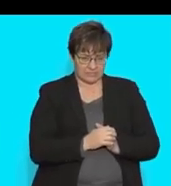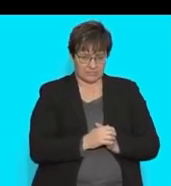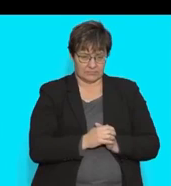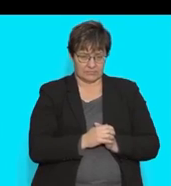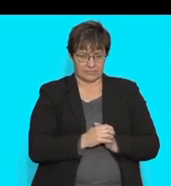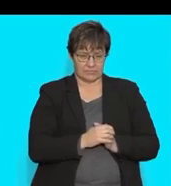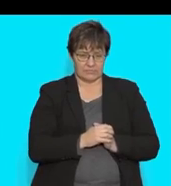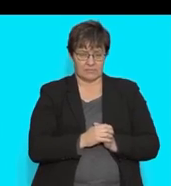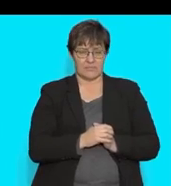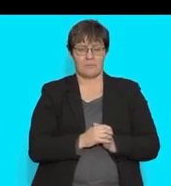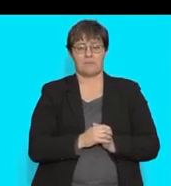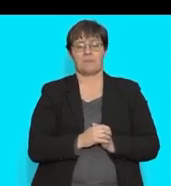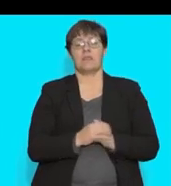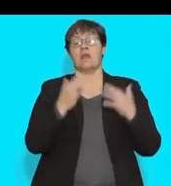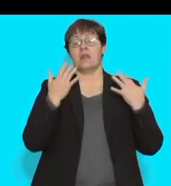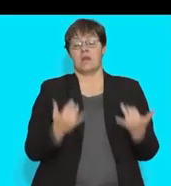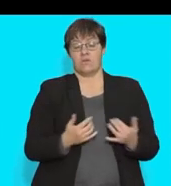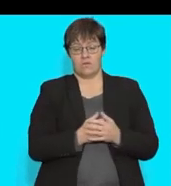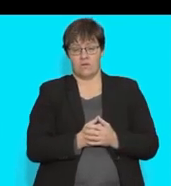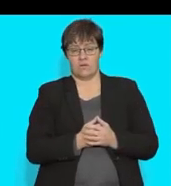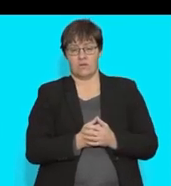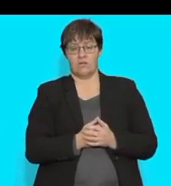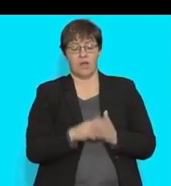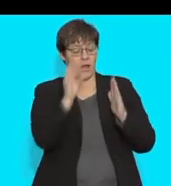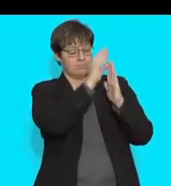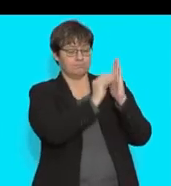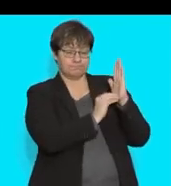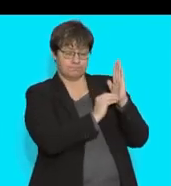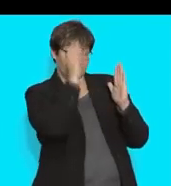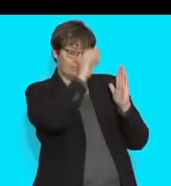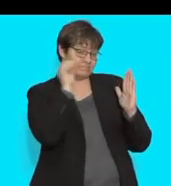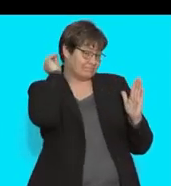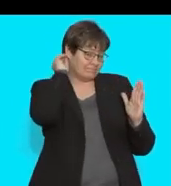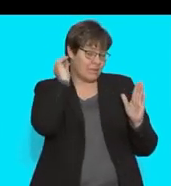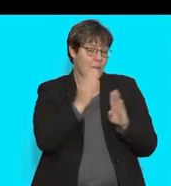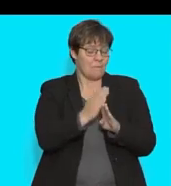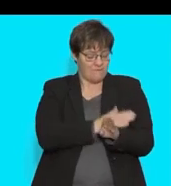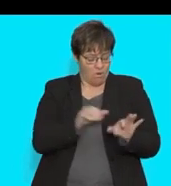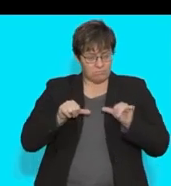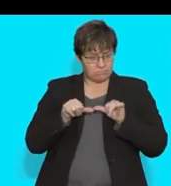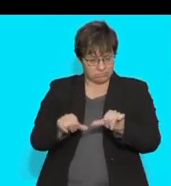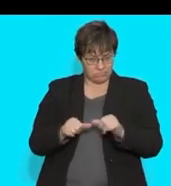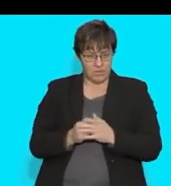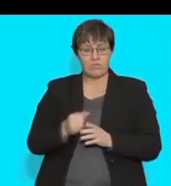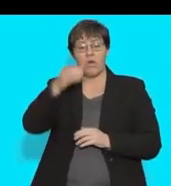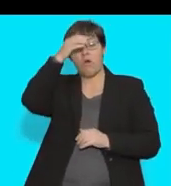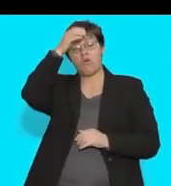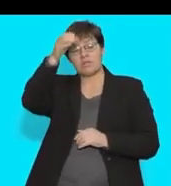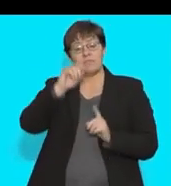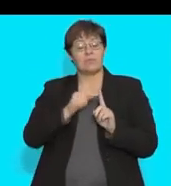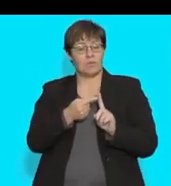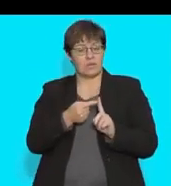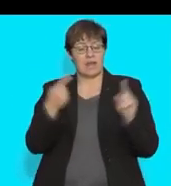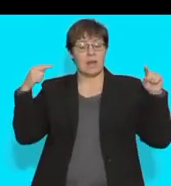the G are really confusing at times. And then the note that you need to know before you can even solve this is the